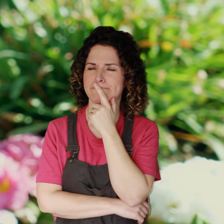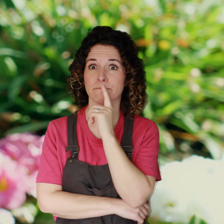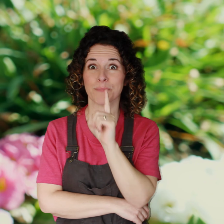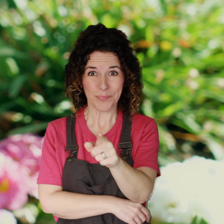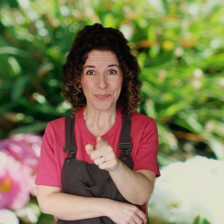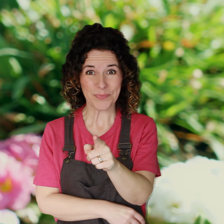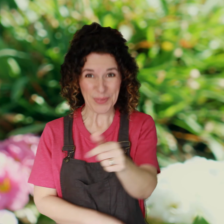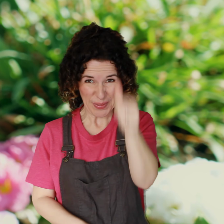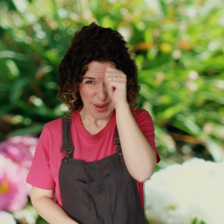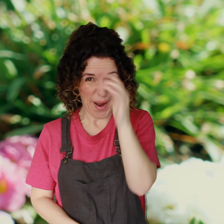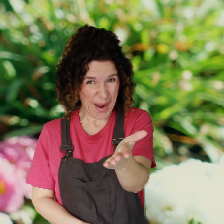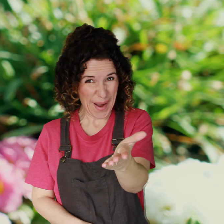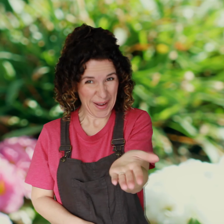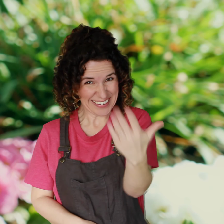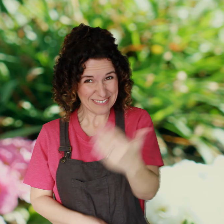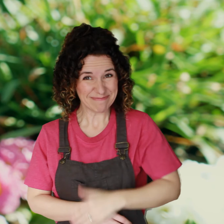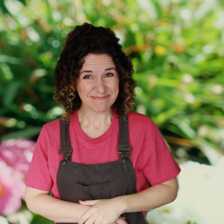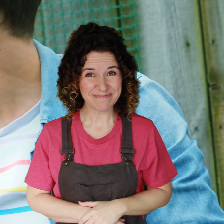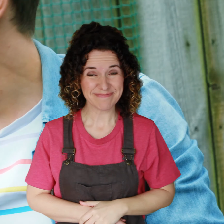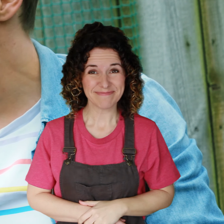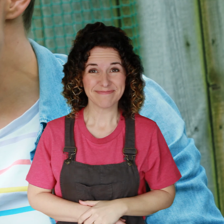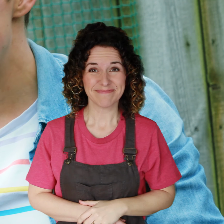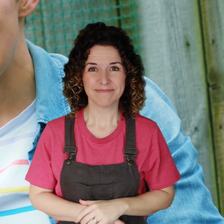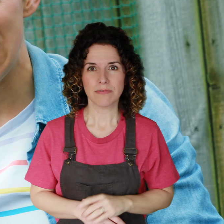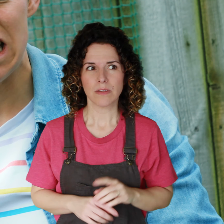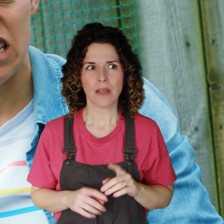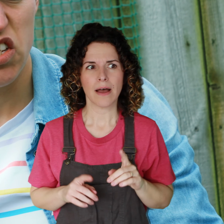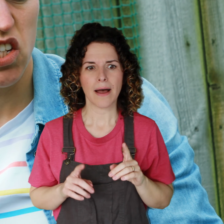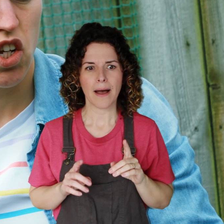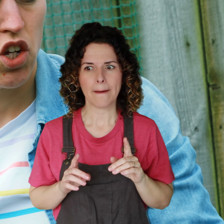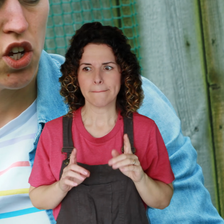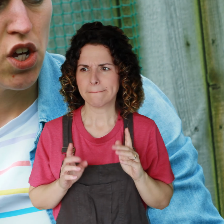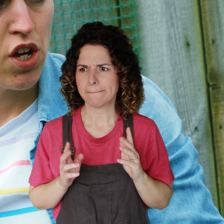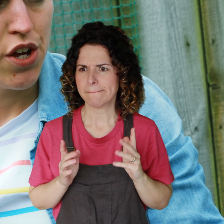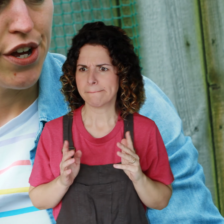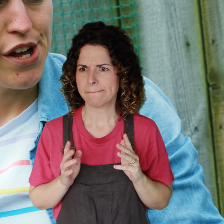Have a guess. You can't feel. Is it...